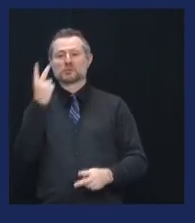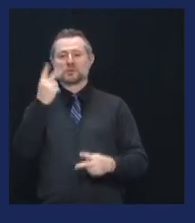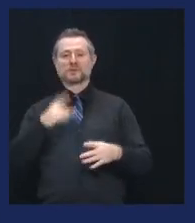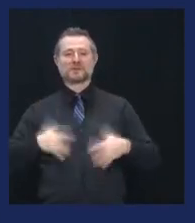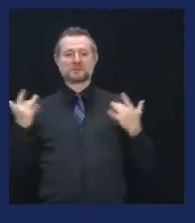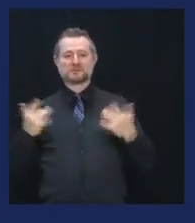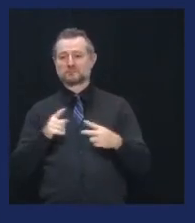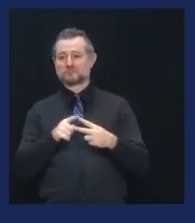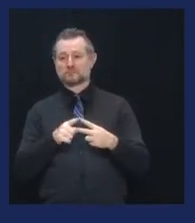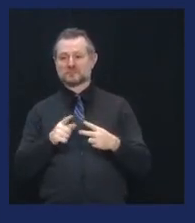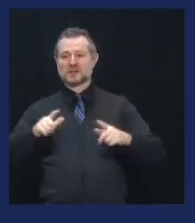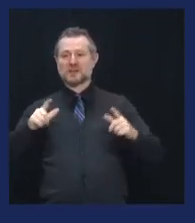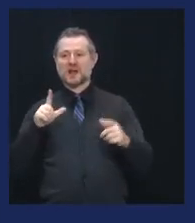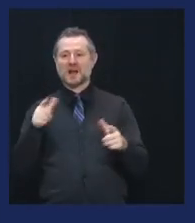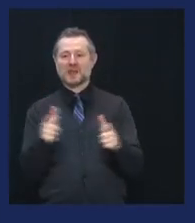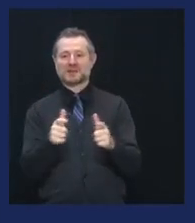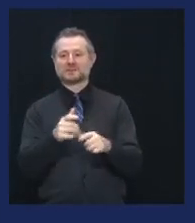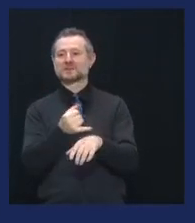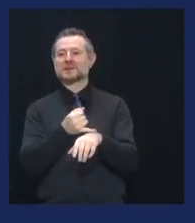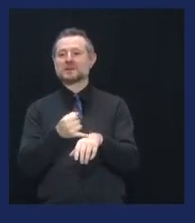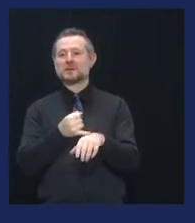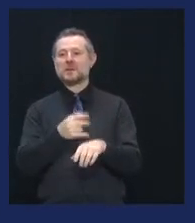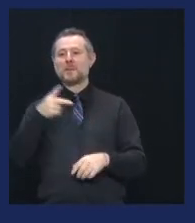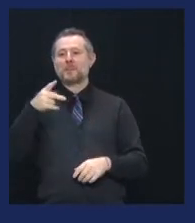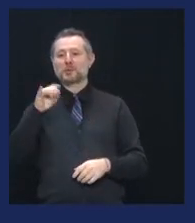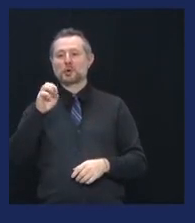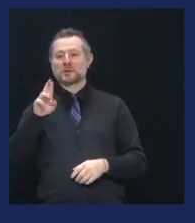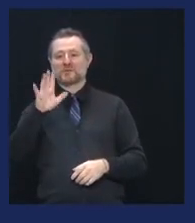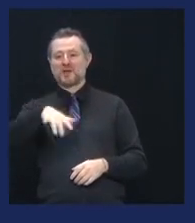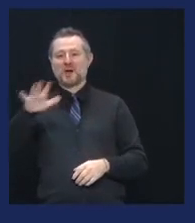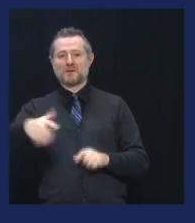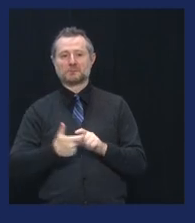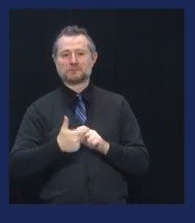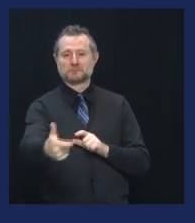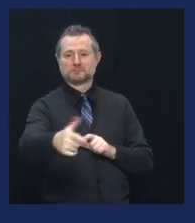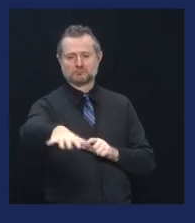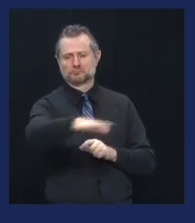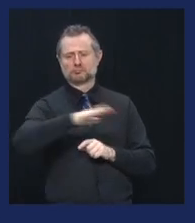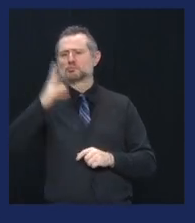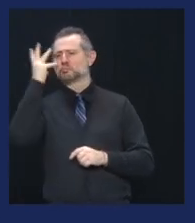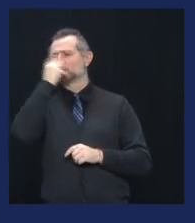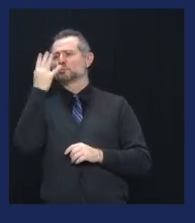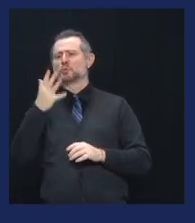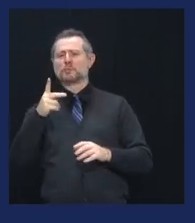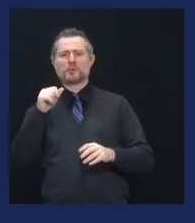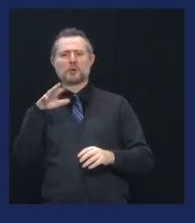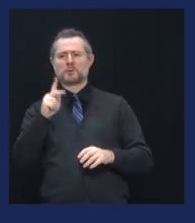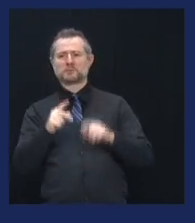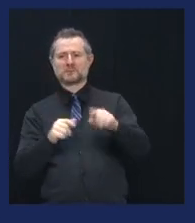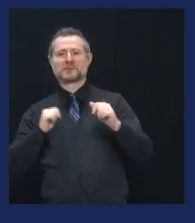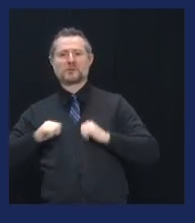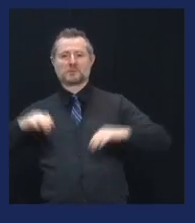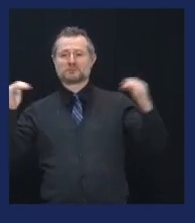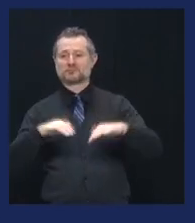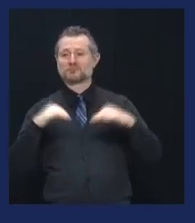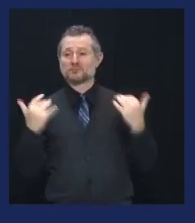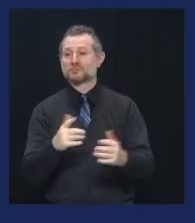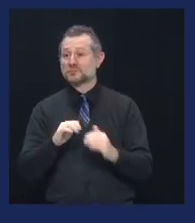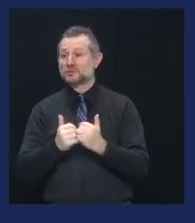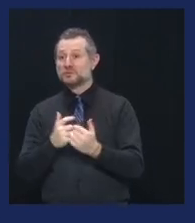Pier 55, the remarkable park and performance space built as a gift to New Yorkers by the Diller